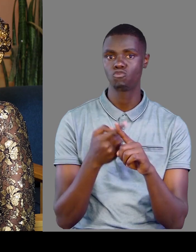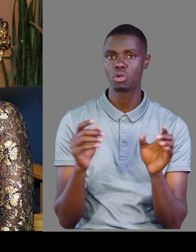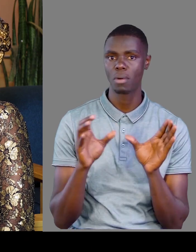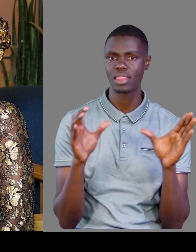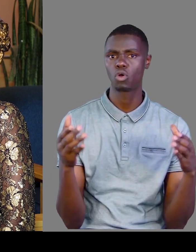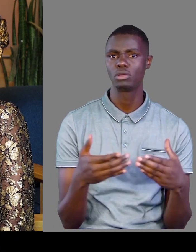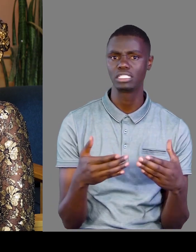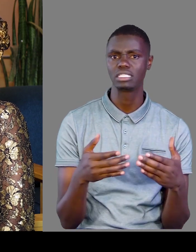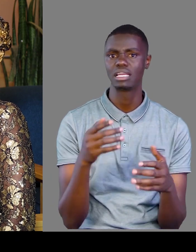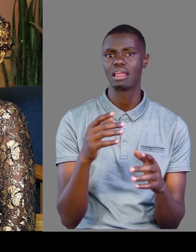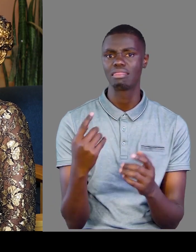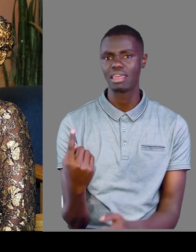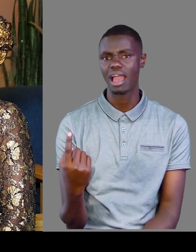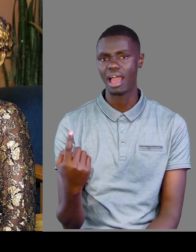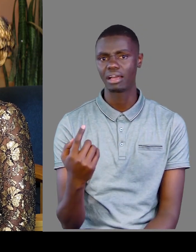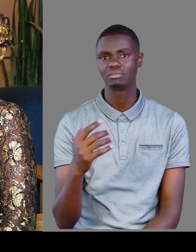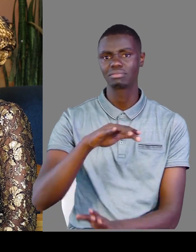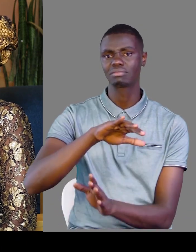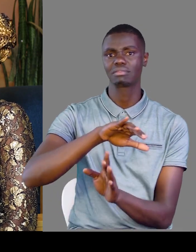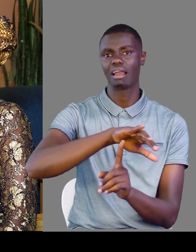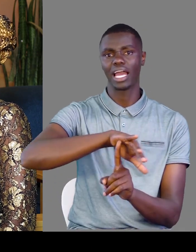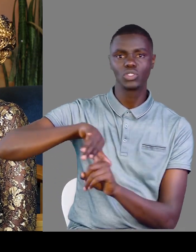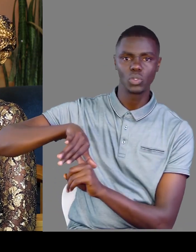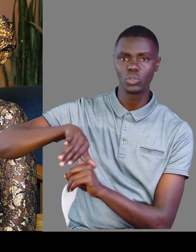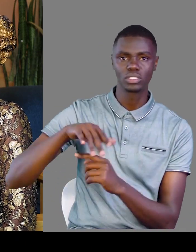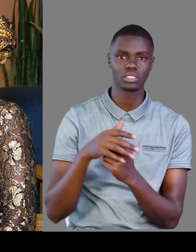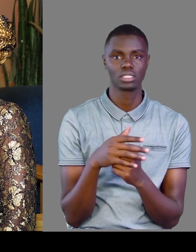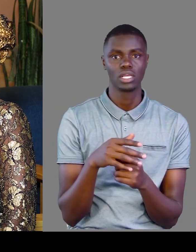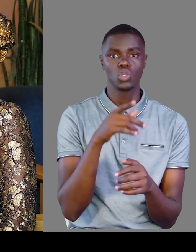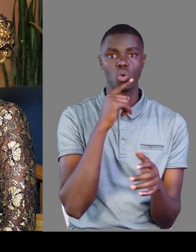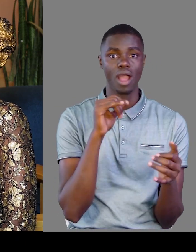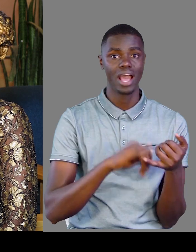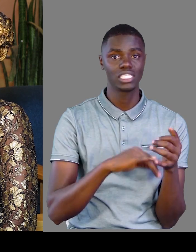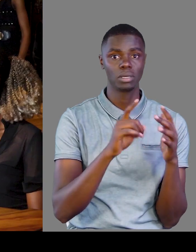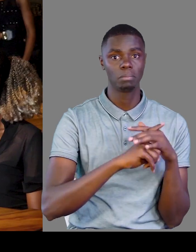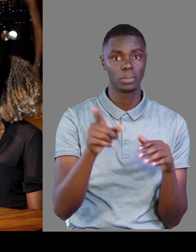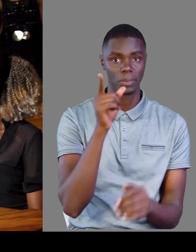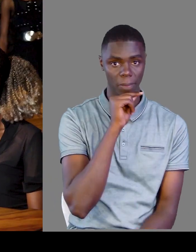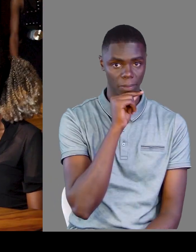They from the communities. They are isolated, and then the husband ran away.